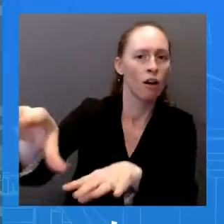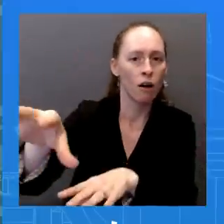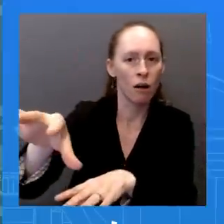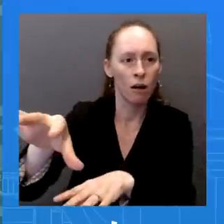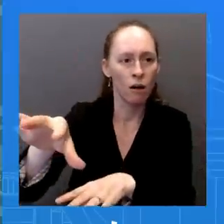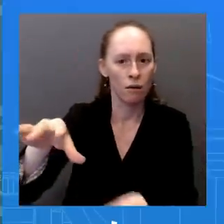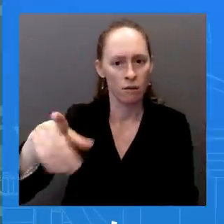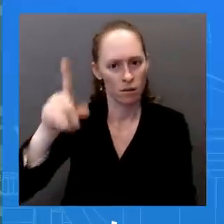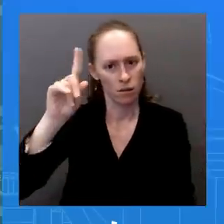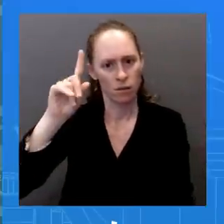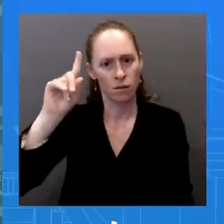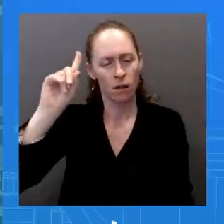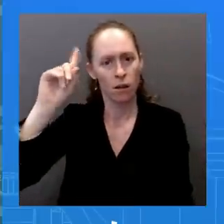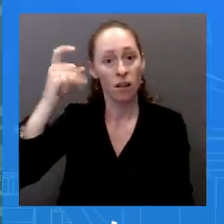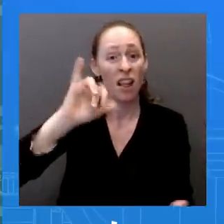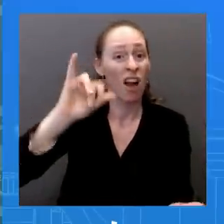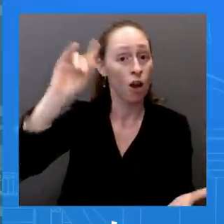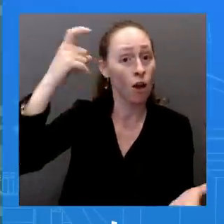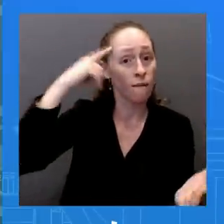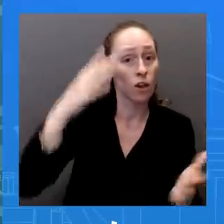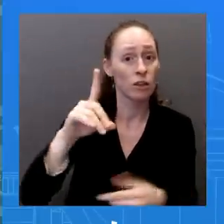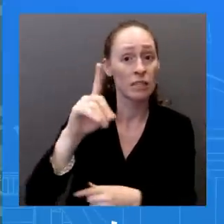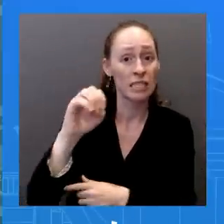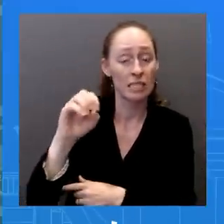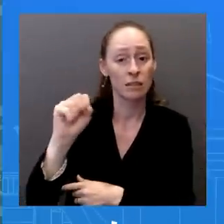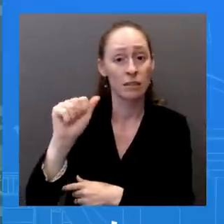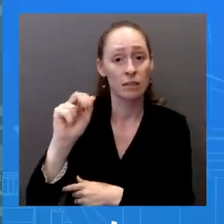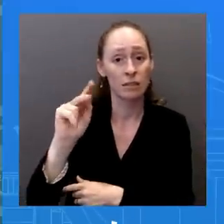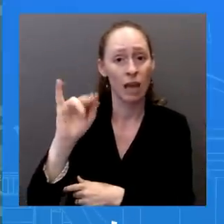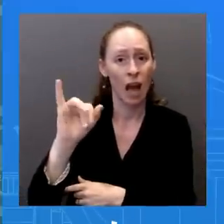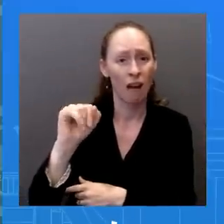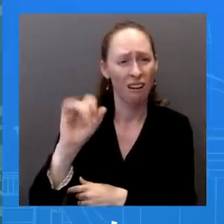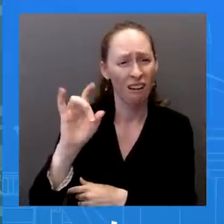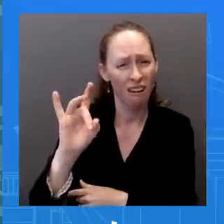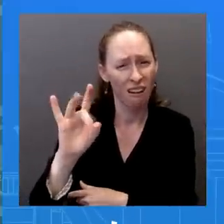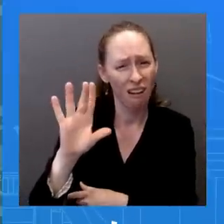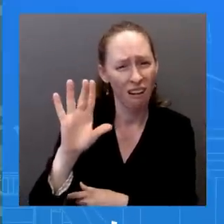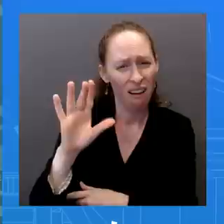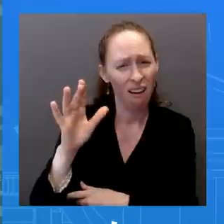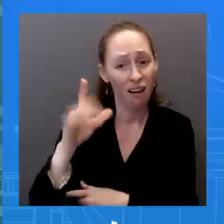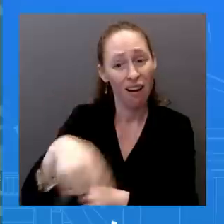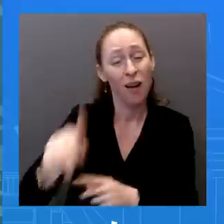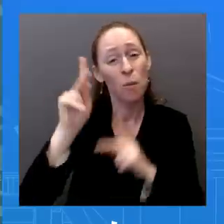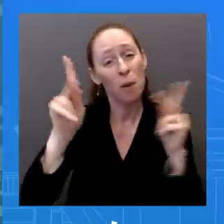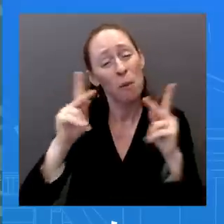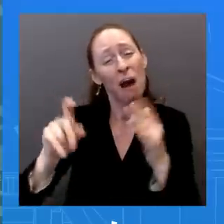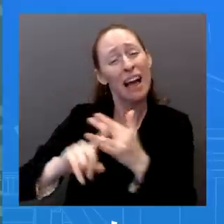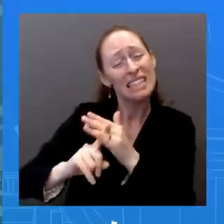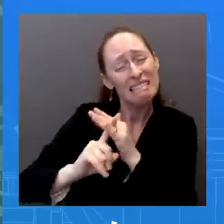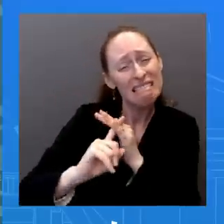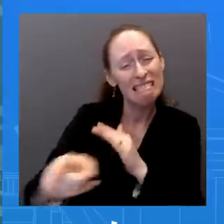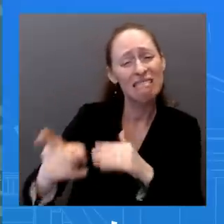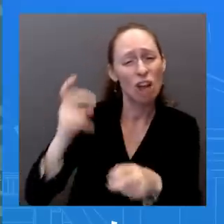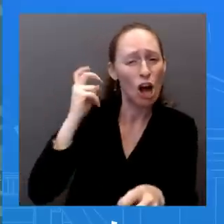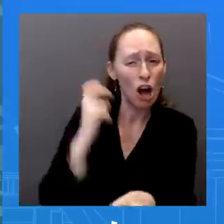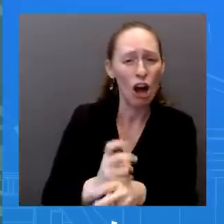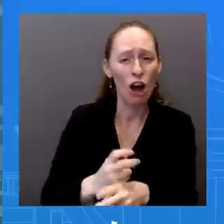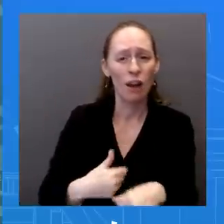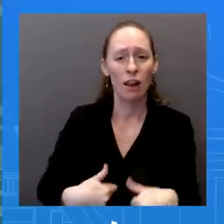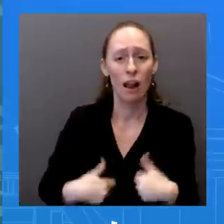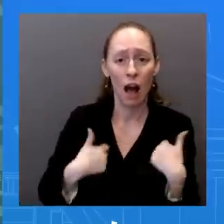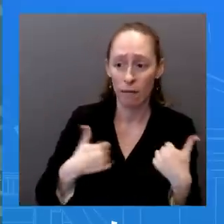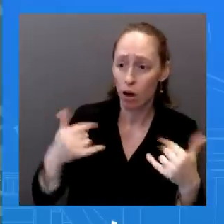are fleeing communism. When you think about Venezuela, what's going on in Venezuela, when you think about what's going on in Nicaragua, when you think about what's going on in